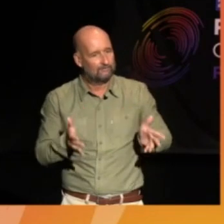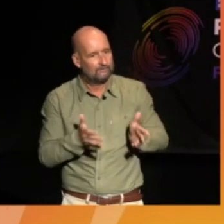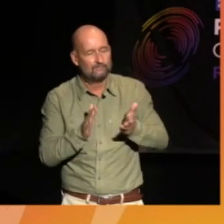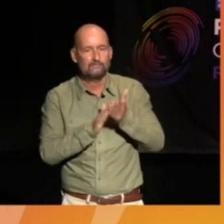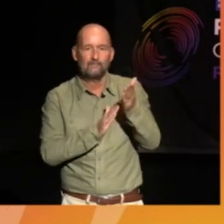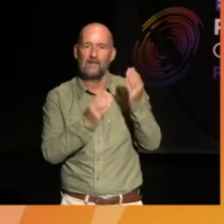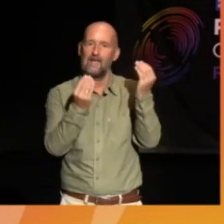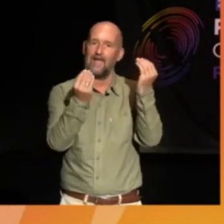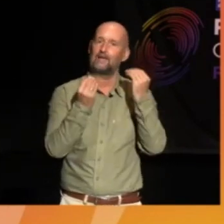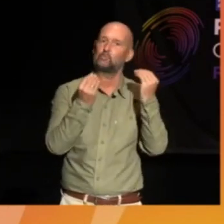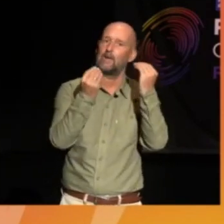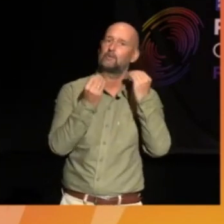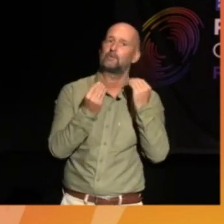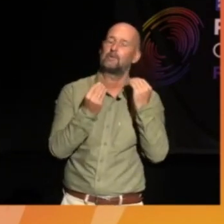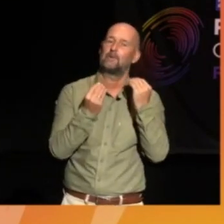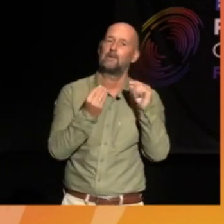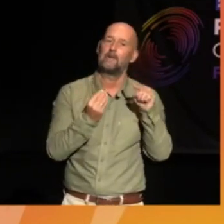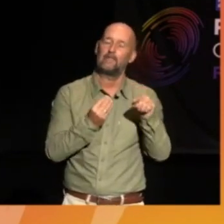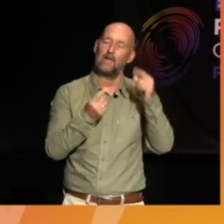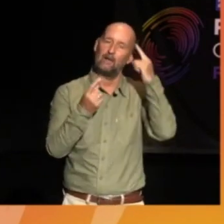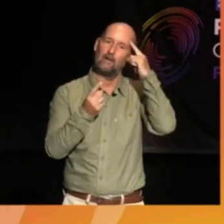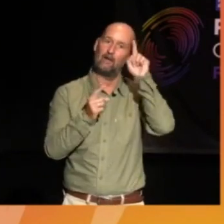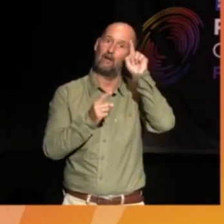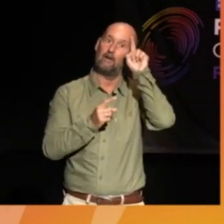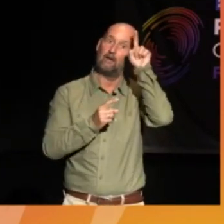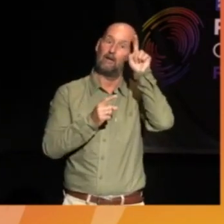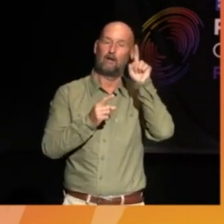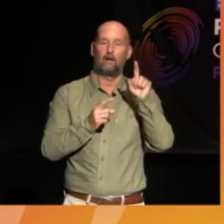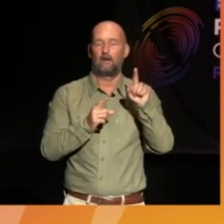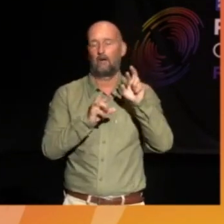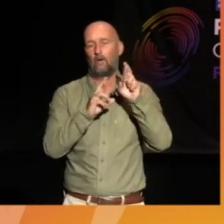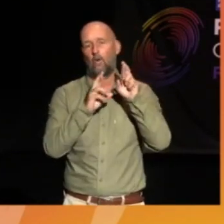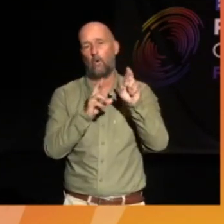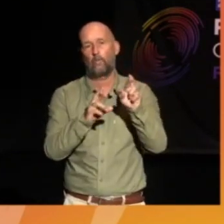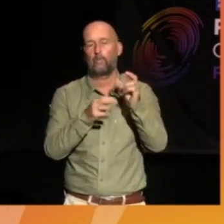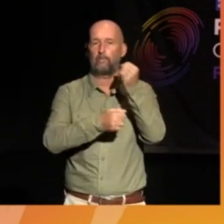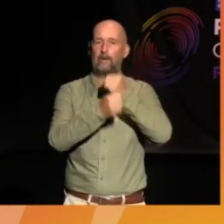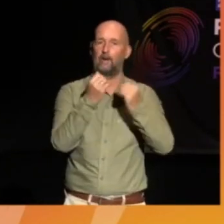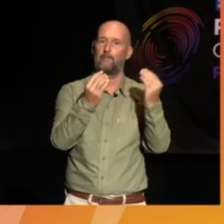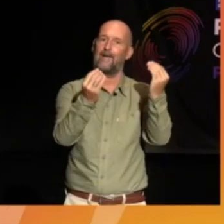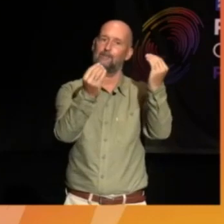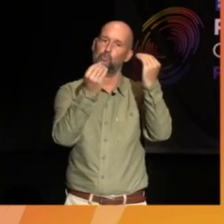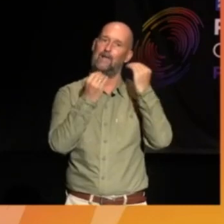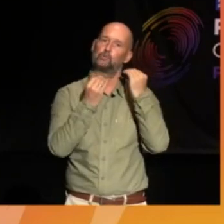had a moment of breakthrough and hope, which gave you education. Are you there?